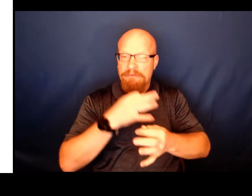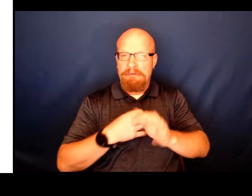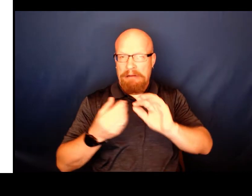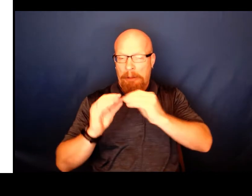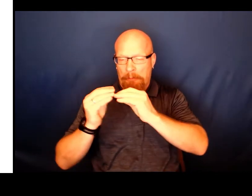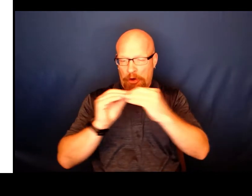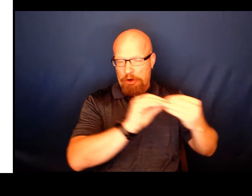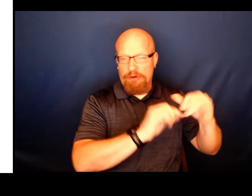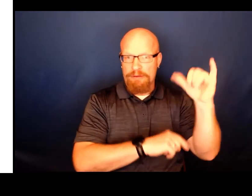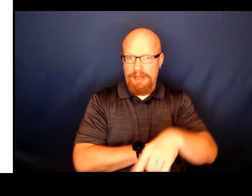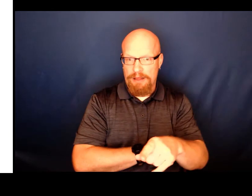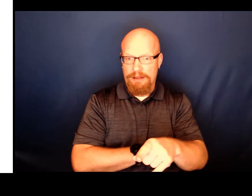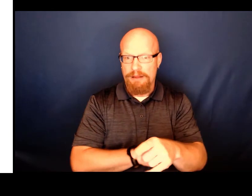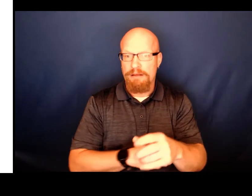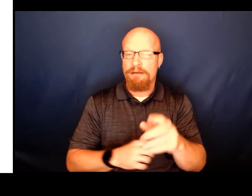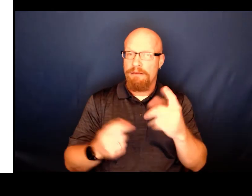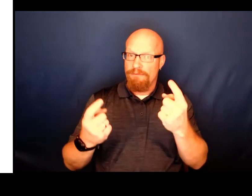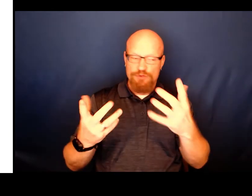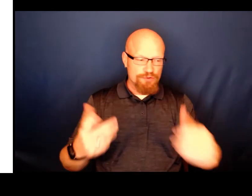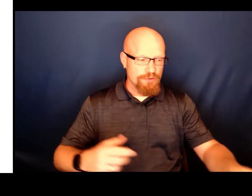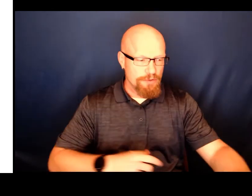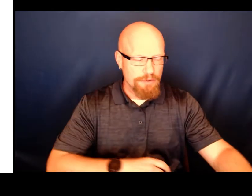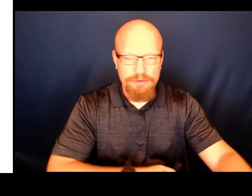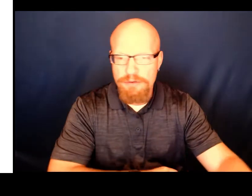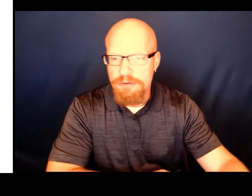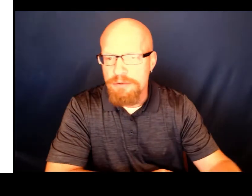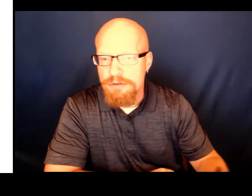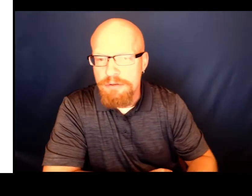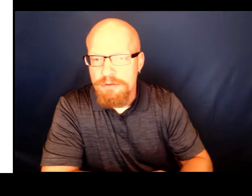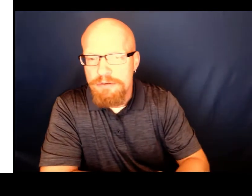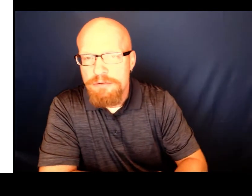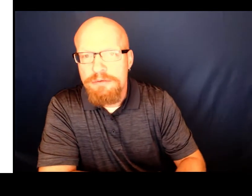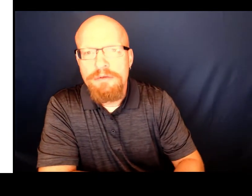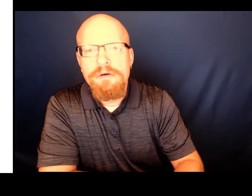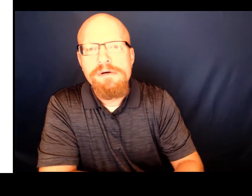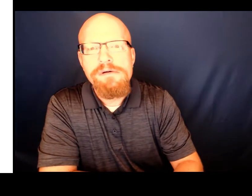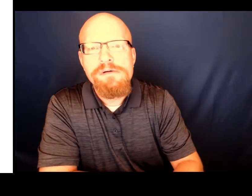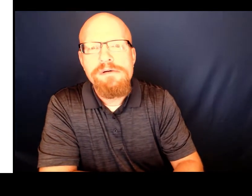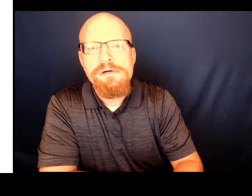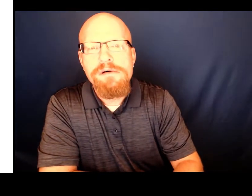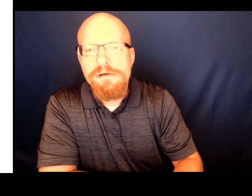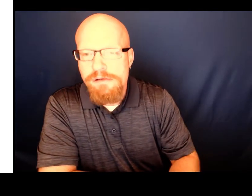instead of trying to figure all these numbers and chance making a mistake.